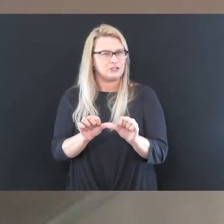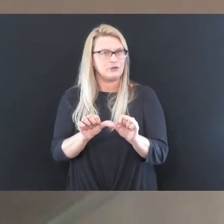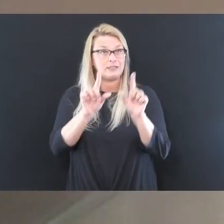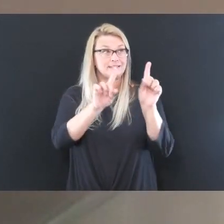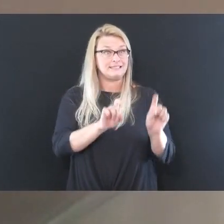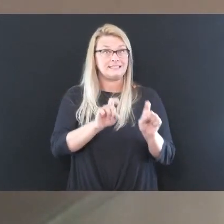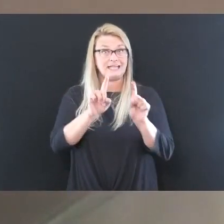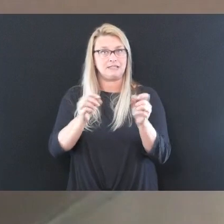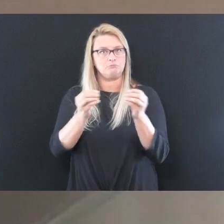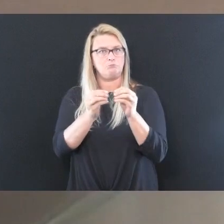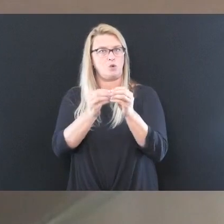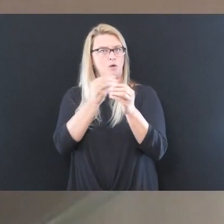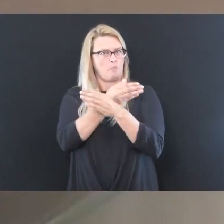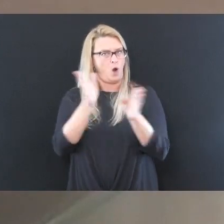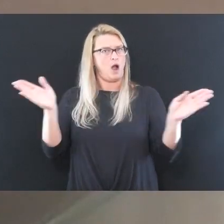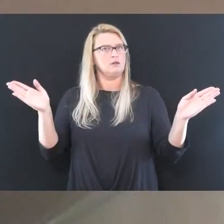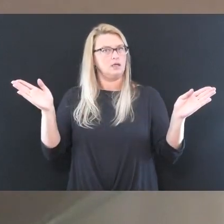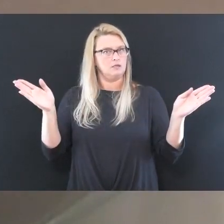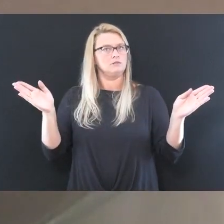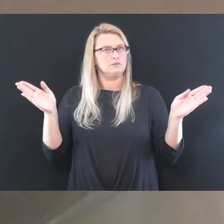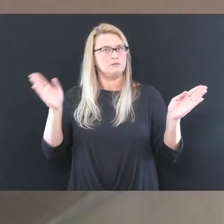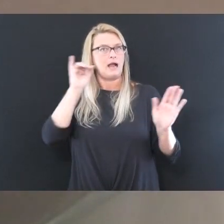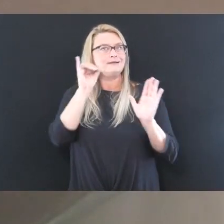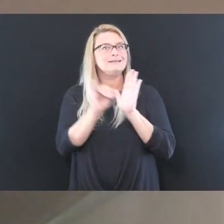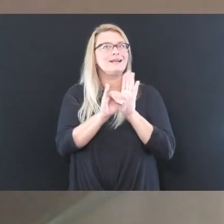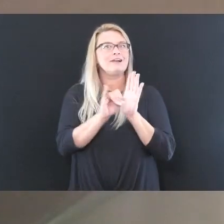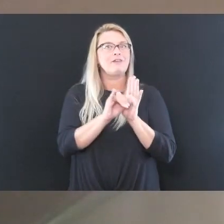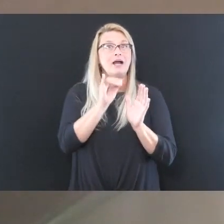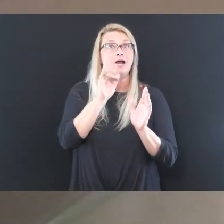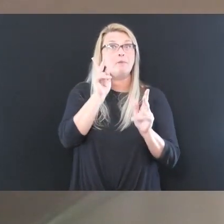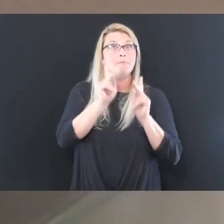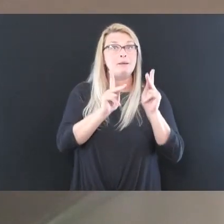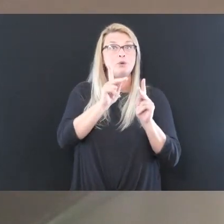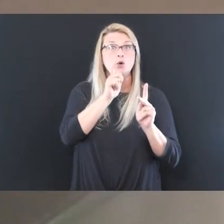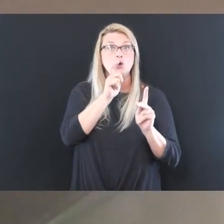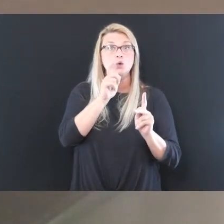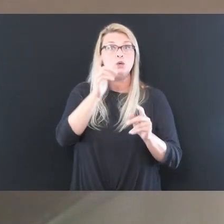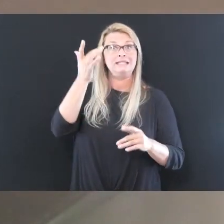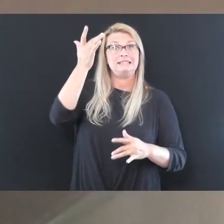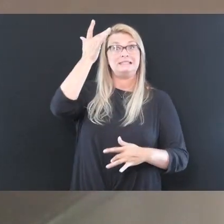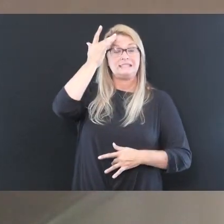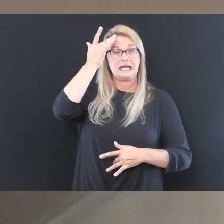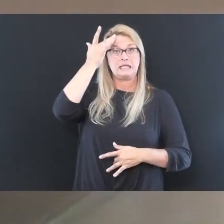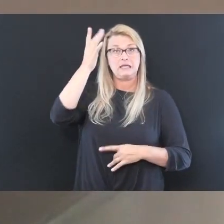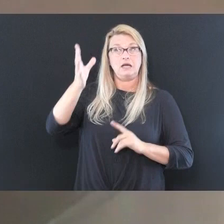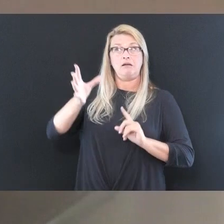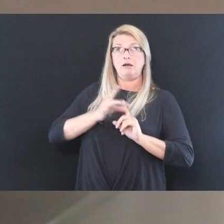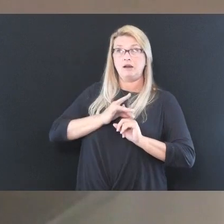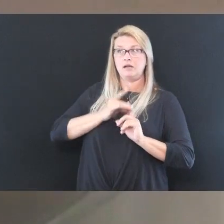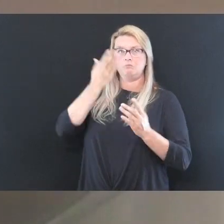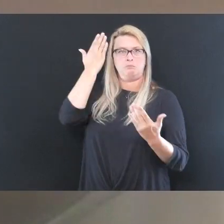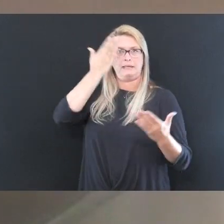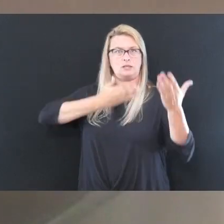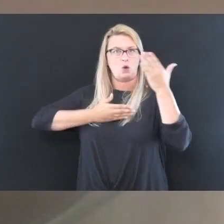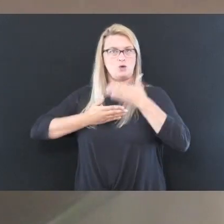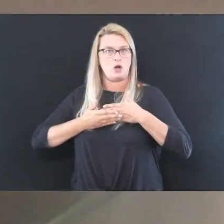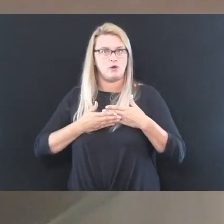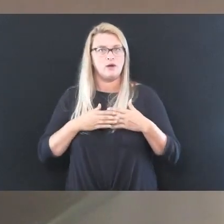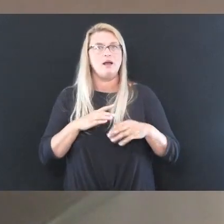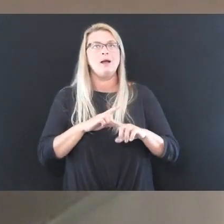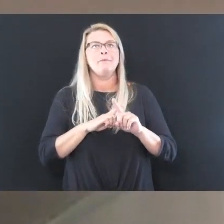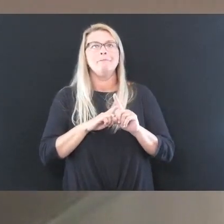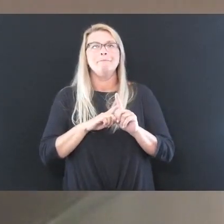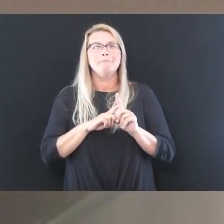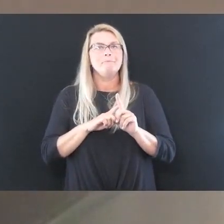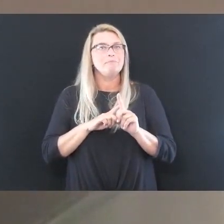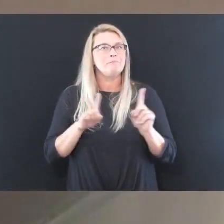test broadly, to identify people who are asymptomatically or pre-symptomatically infected, also think about it's